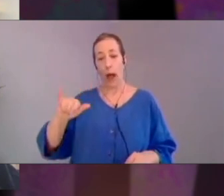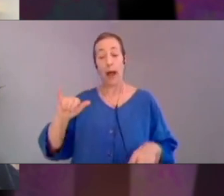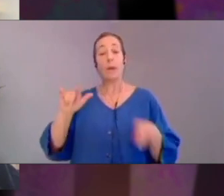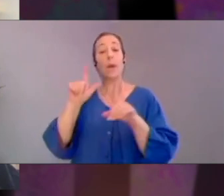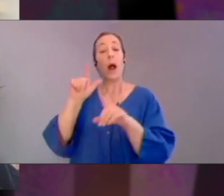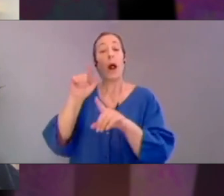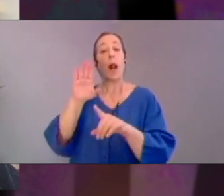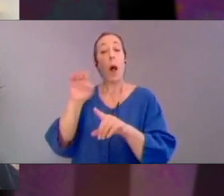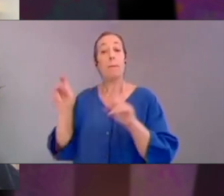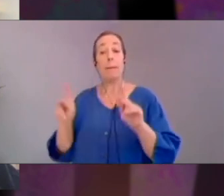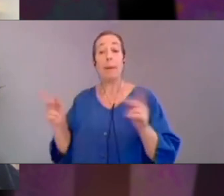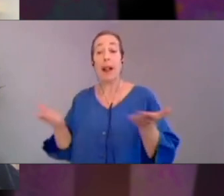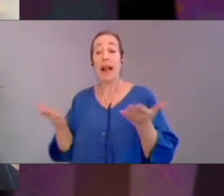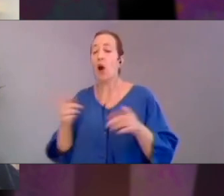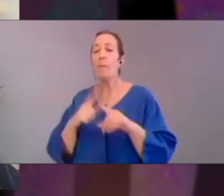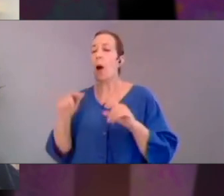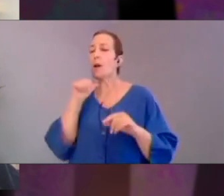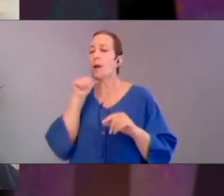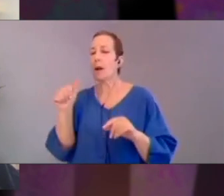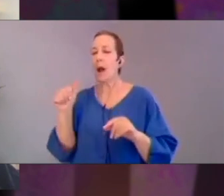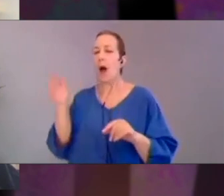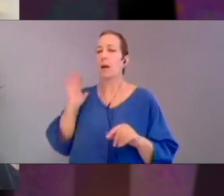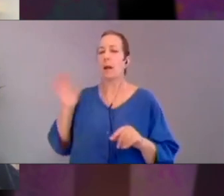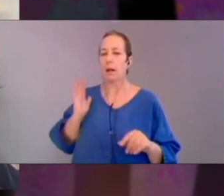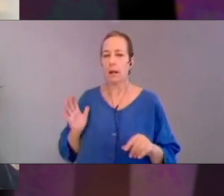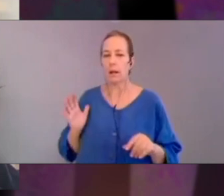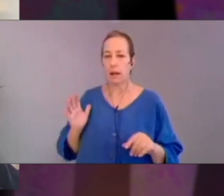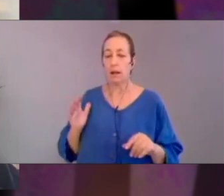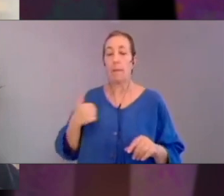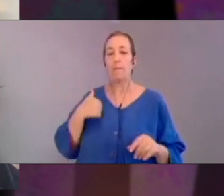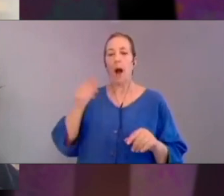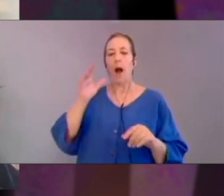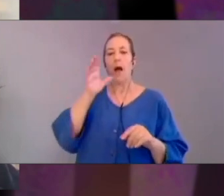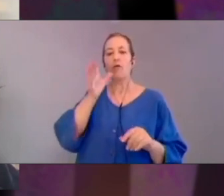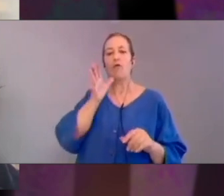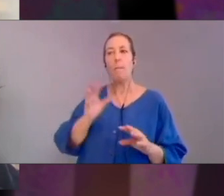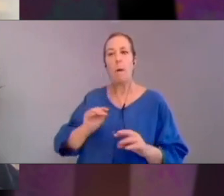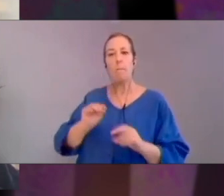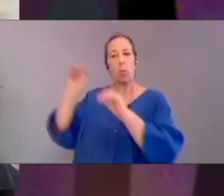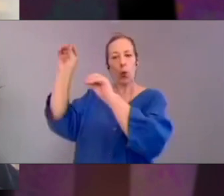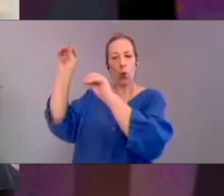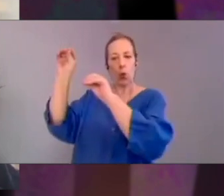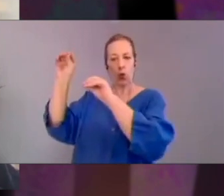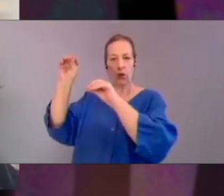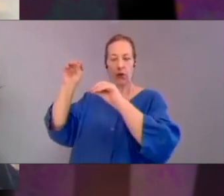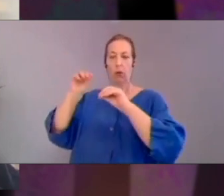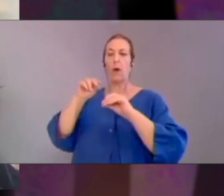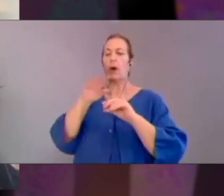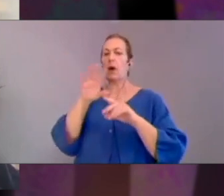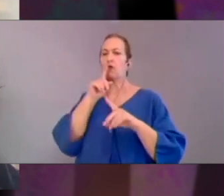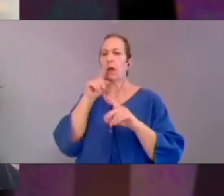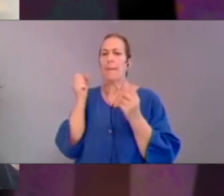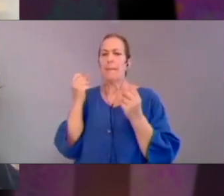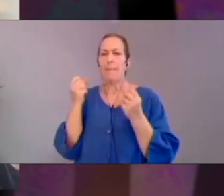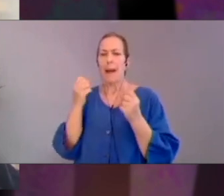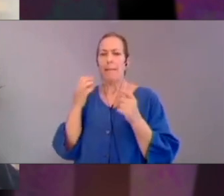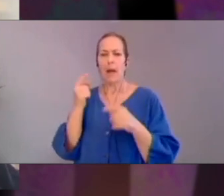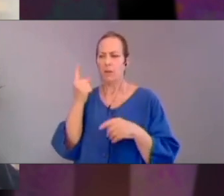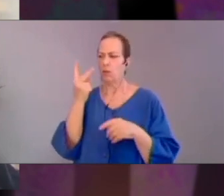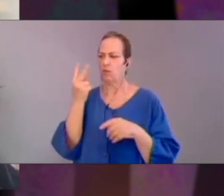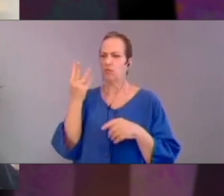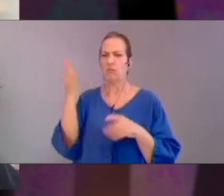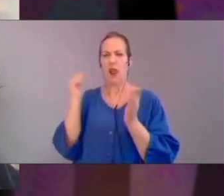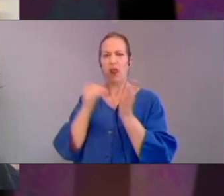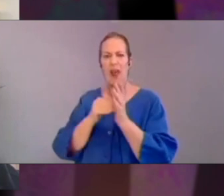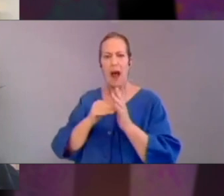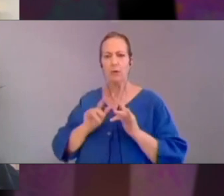Baltimore. My grandparents' generation moved up here by the thousands in the mid-20th century, again, seeking